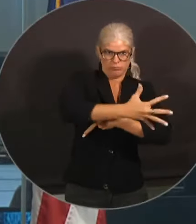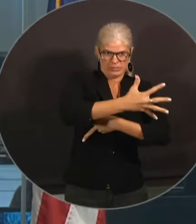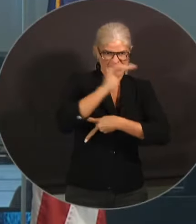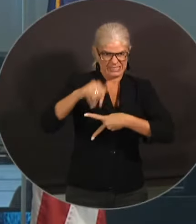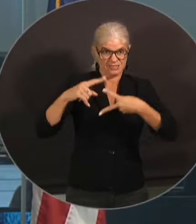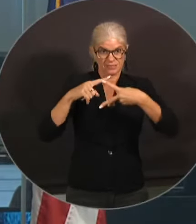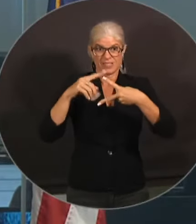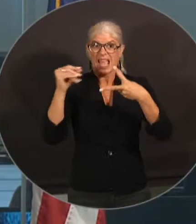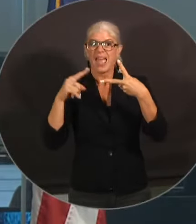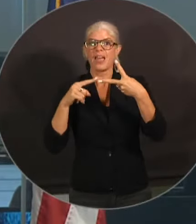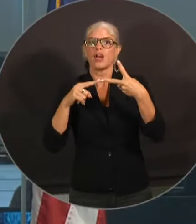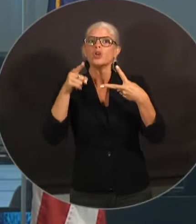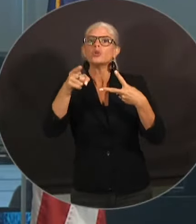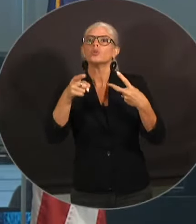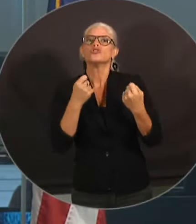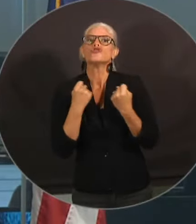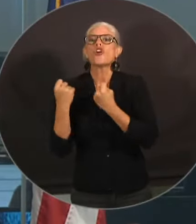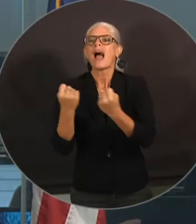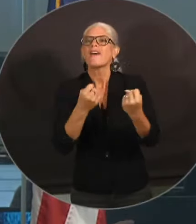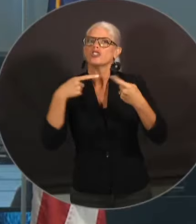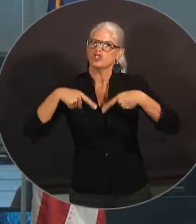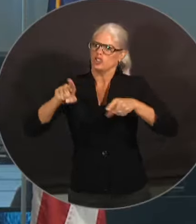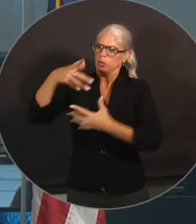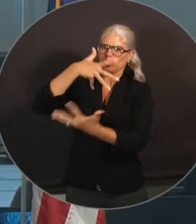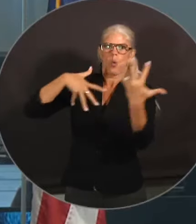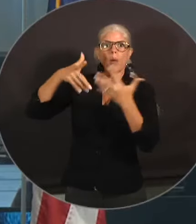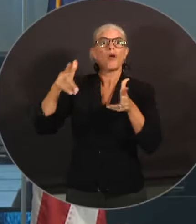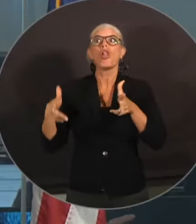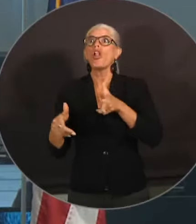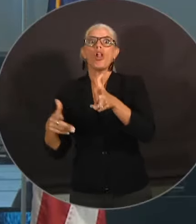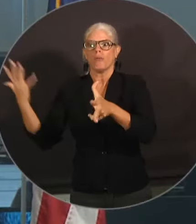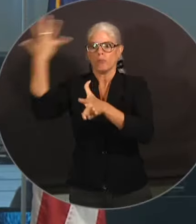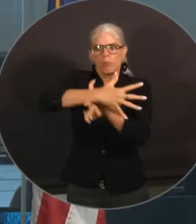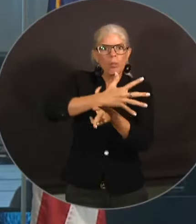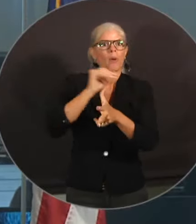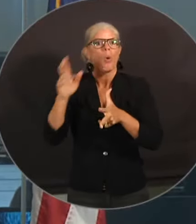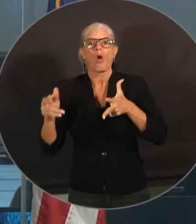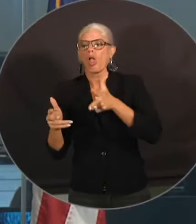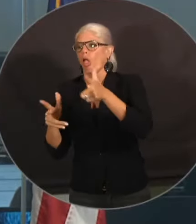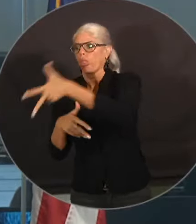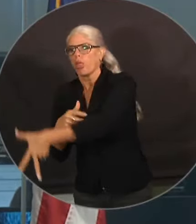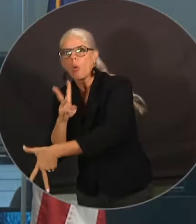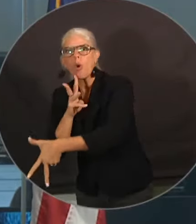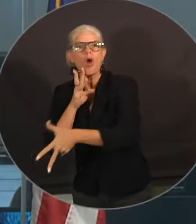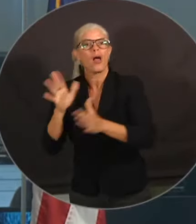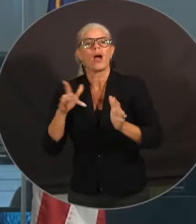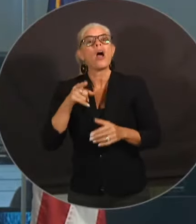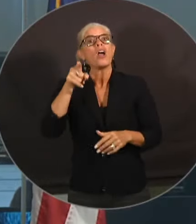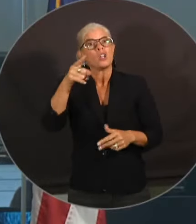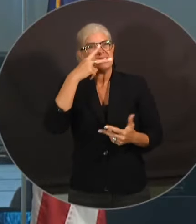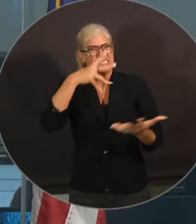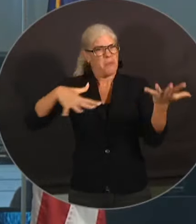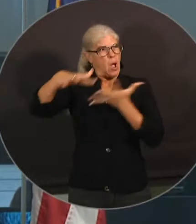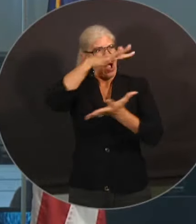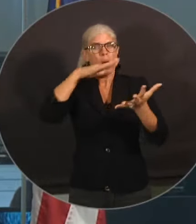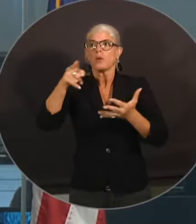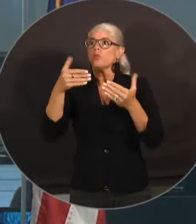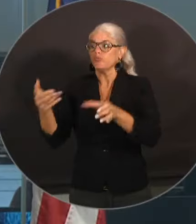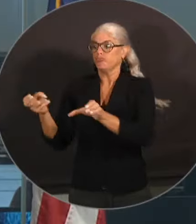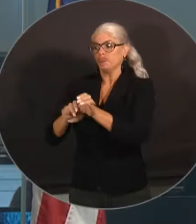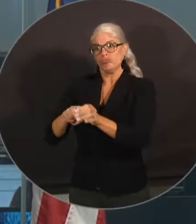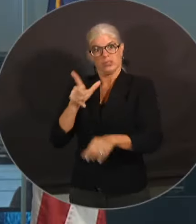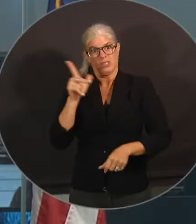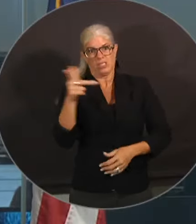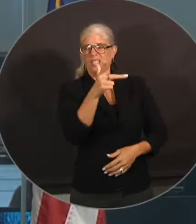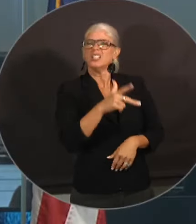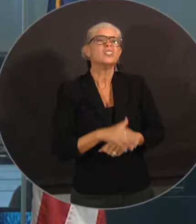driving during the storm. So once the storm hits, do not go out on the roadways. There will be hazardous conditions.